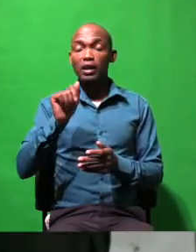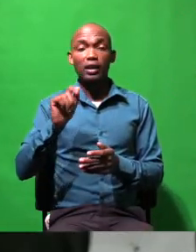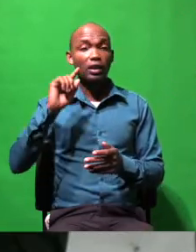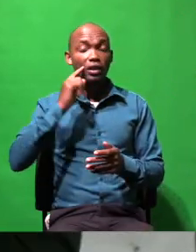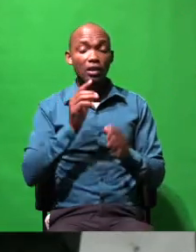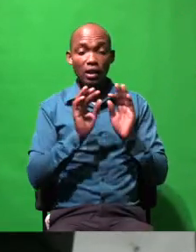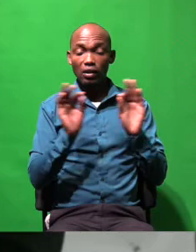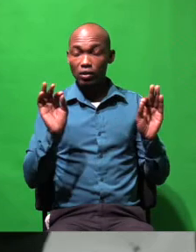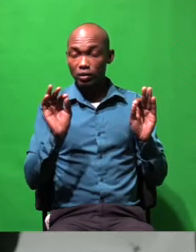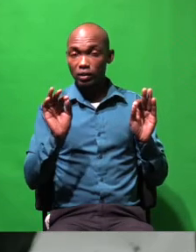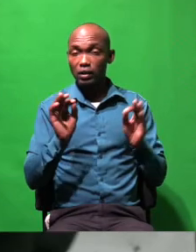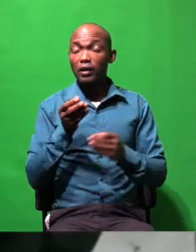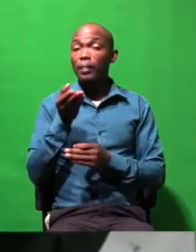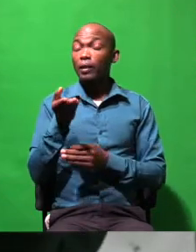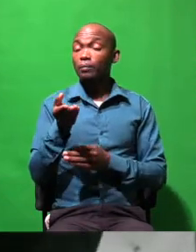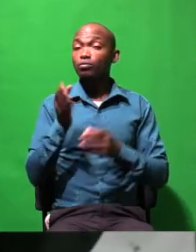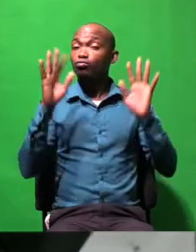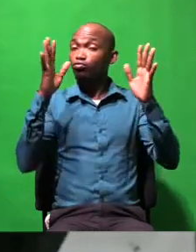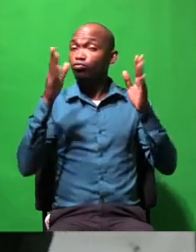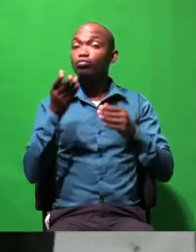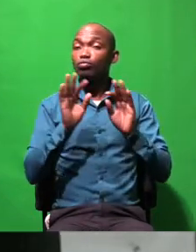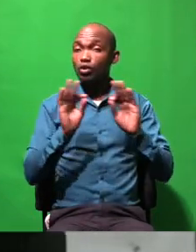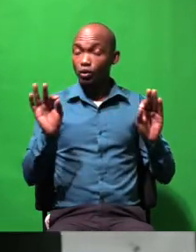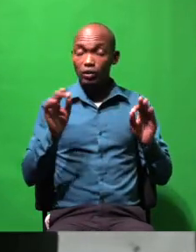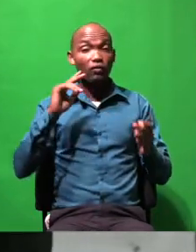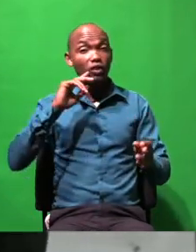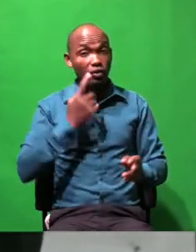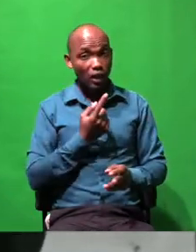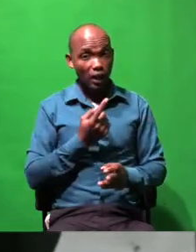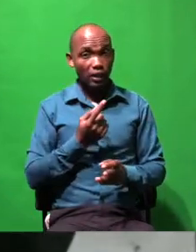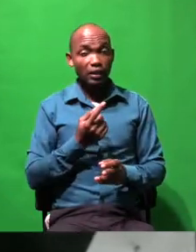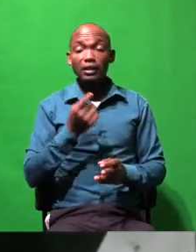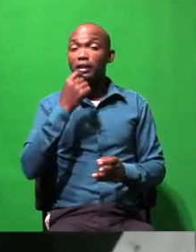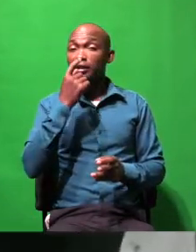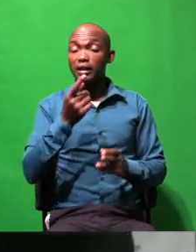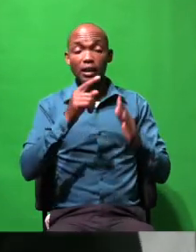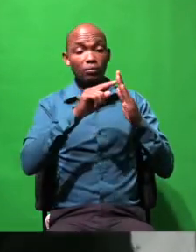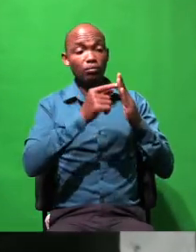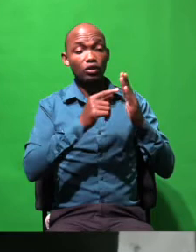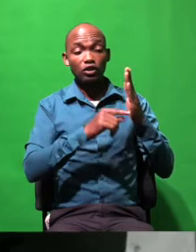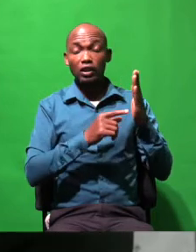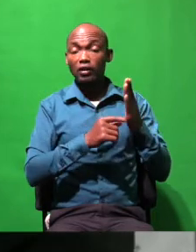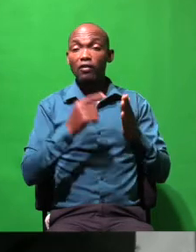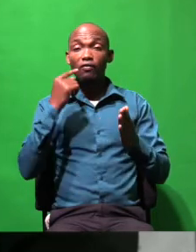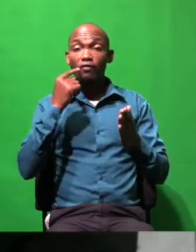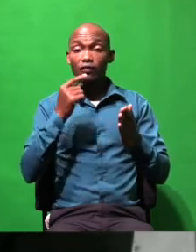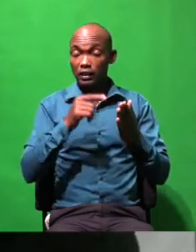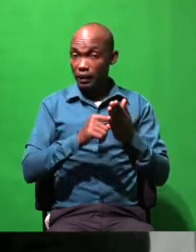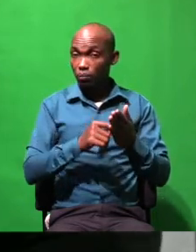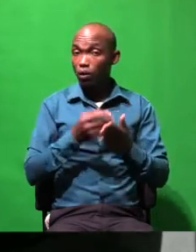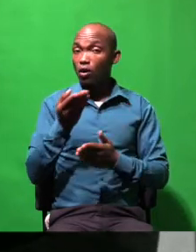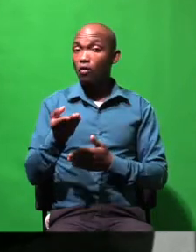Zuena. Thank you. So, Zuena, she tried best to mention example of